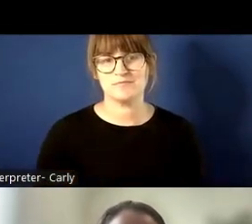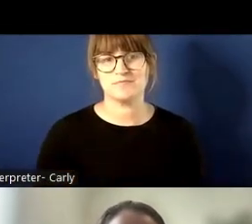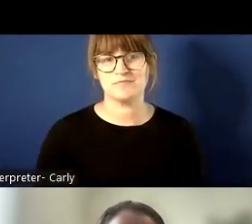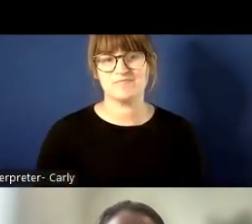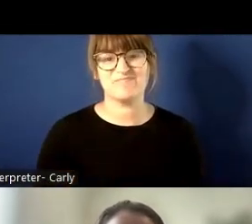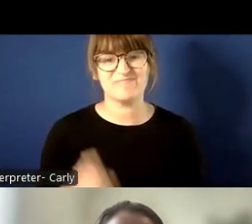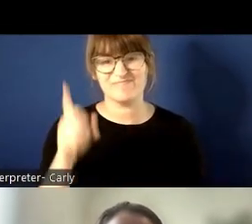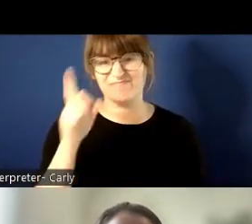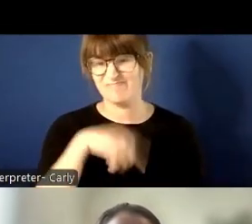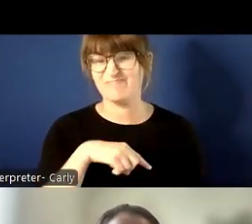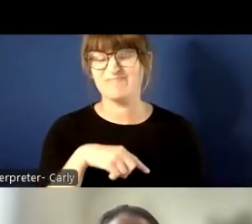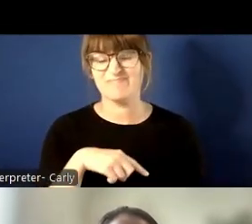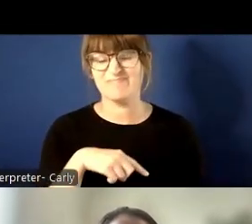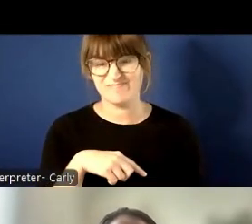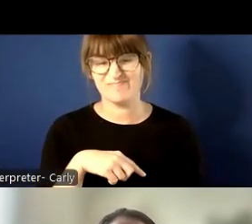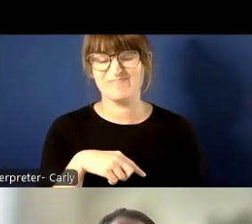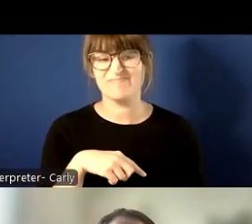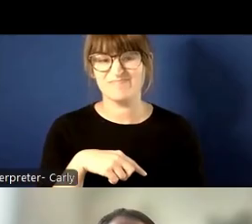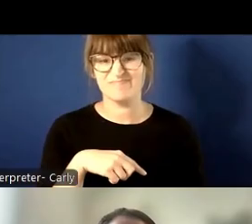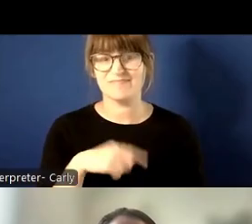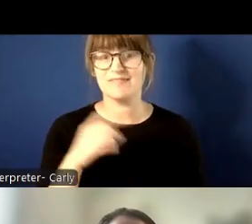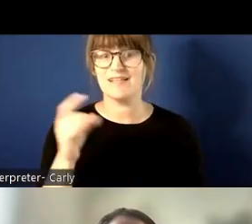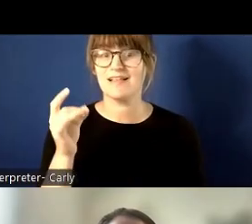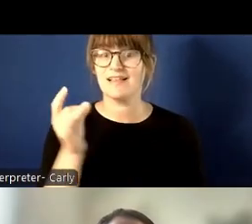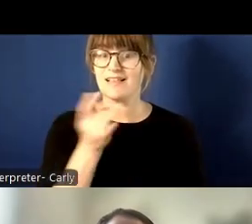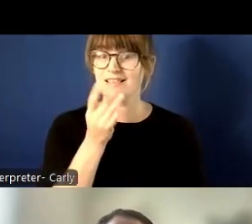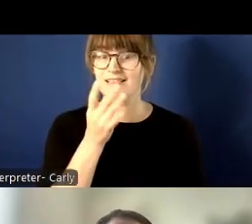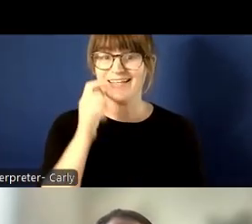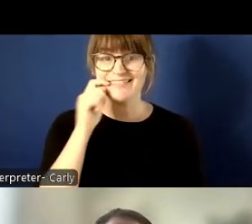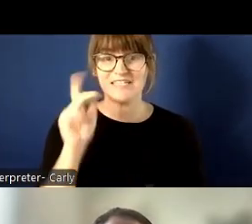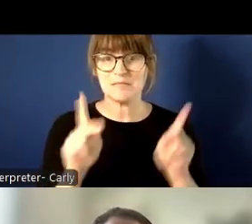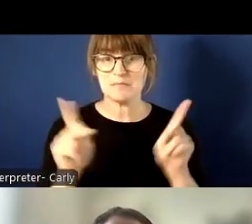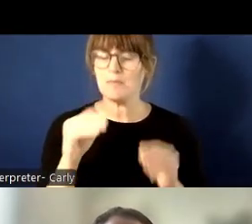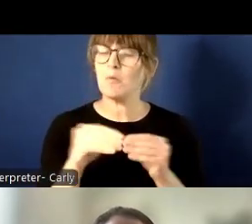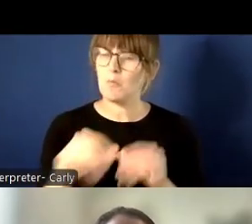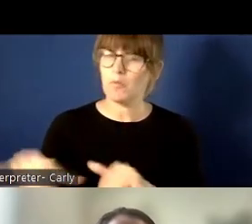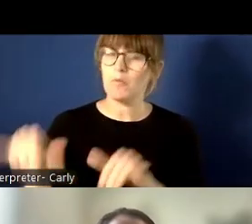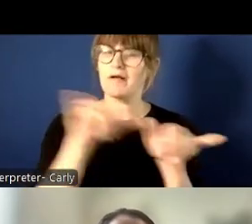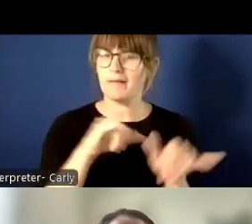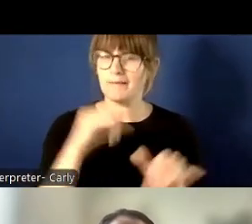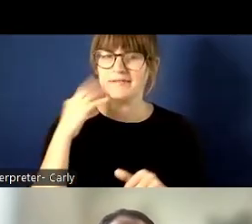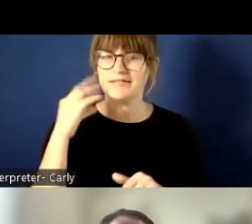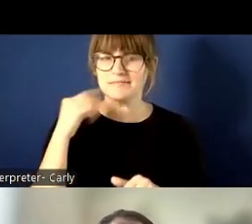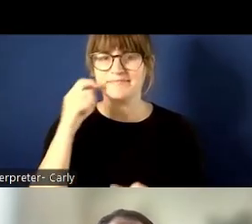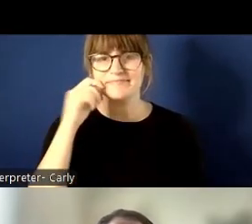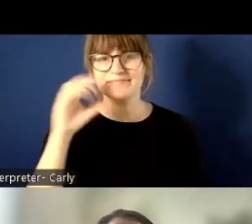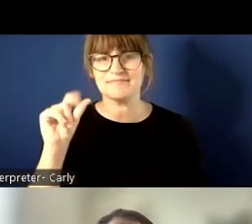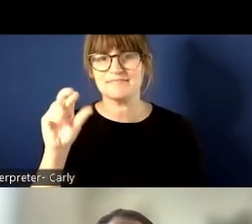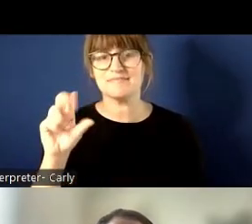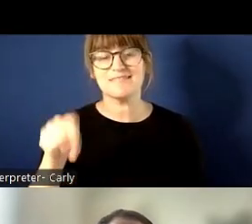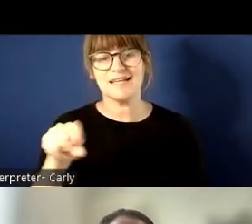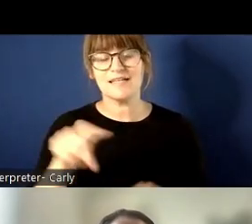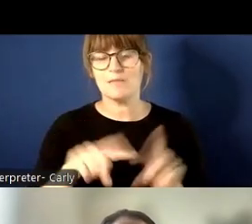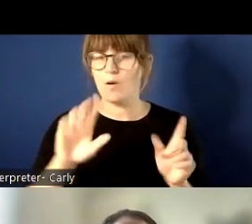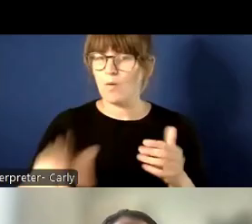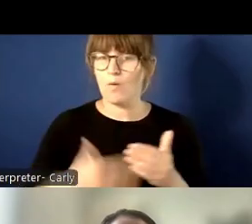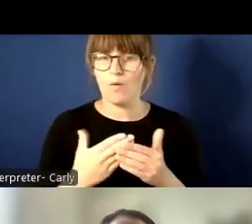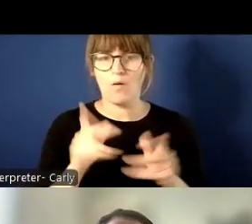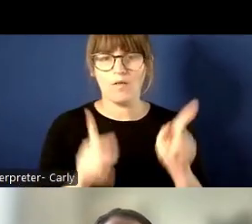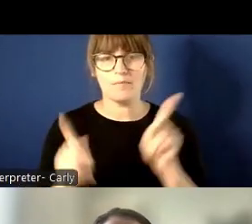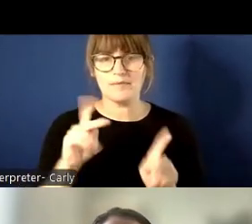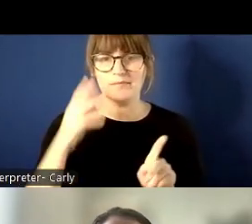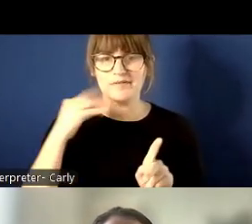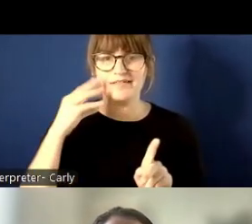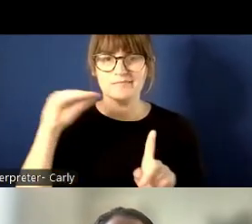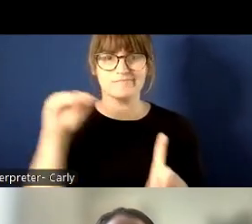this is false. So lighter skinned individuals do more commonly get skin cancer, but anyone can get skin cancer due to sun exposure and